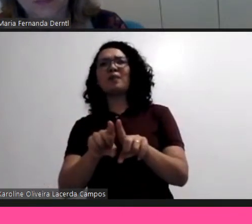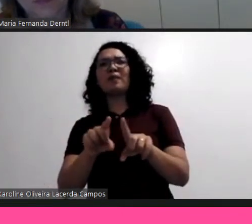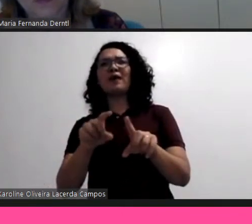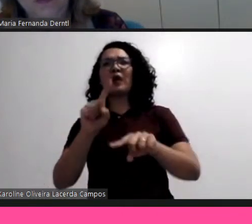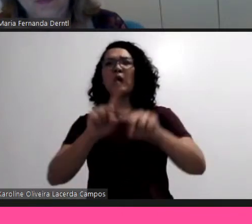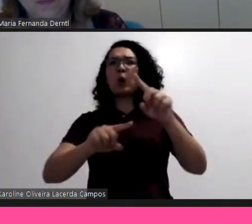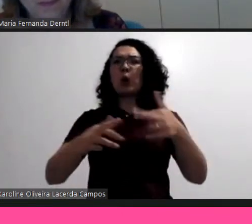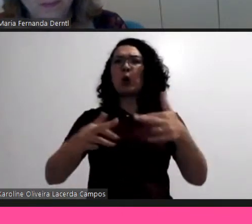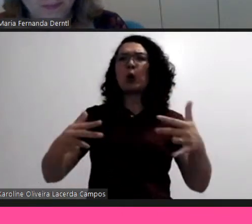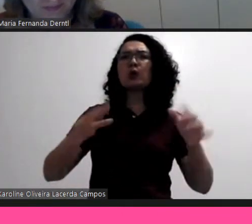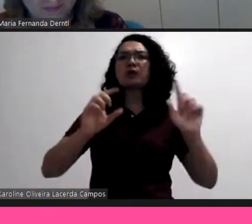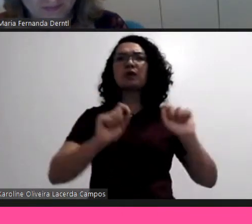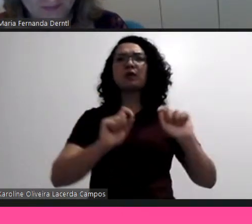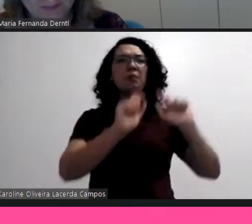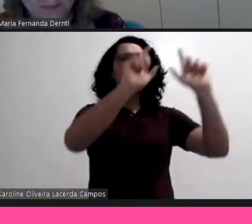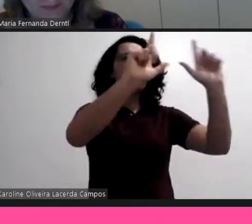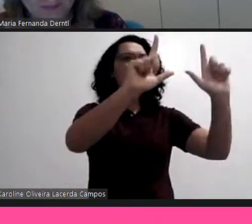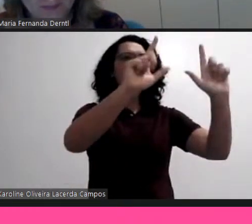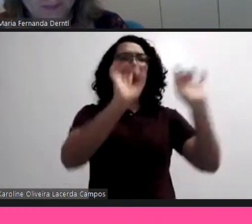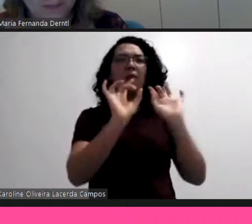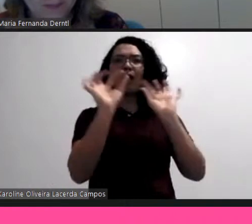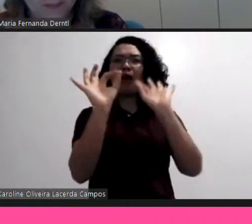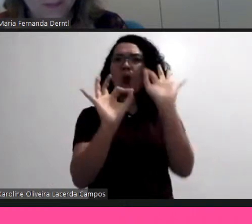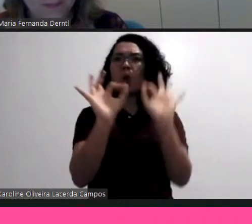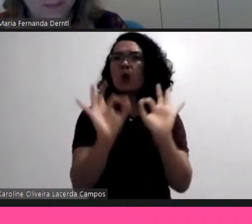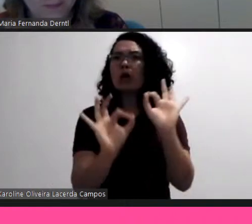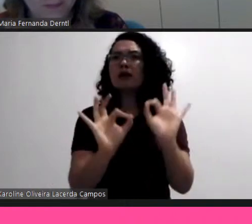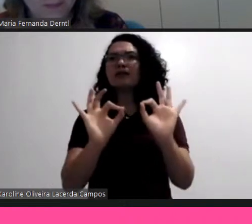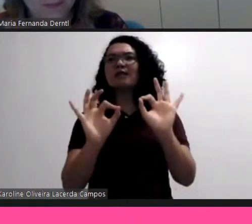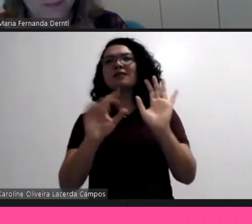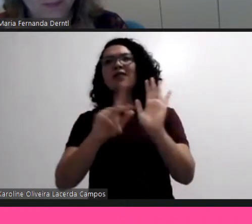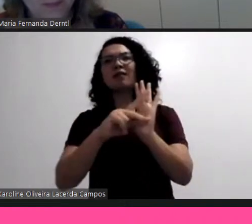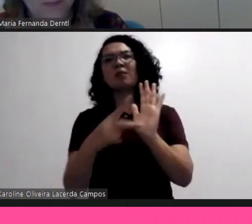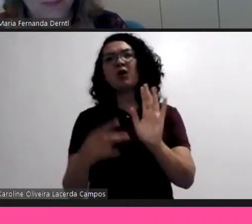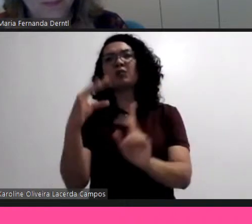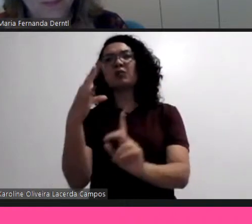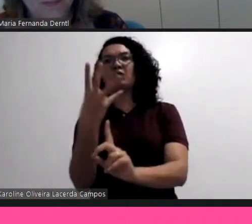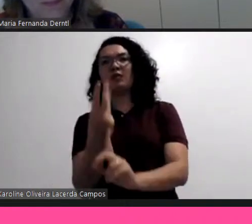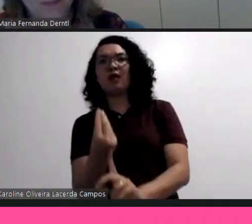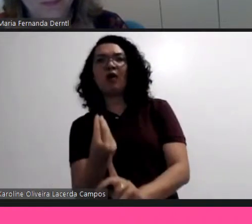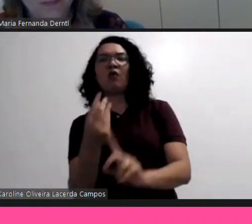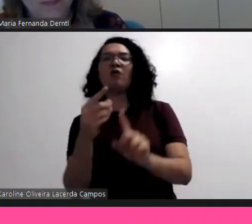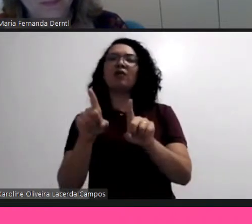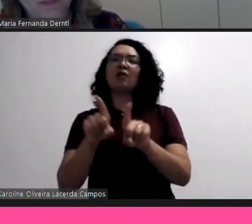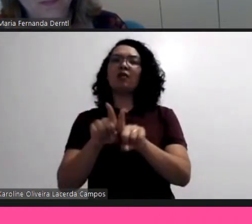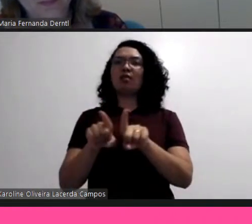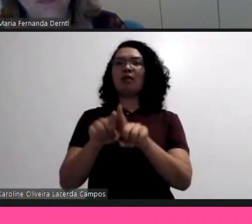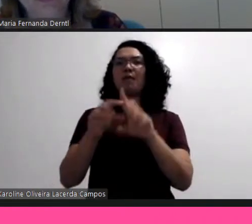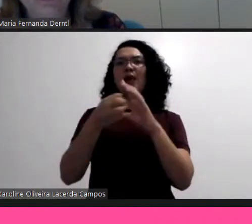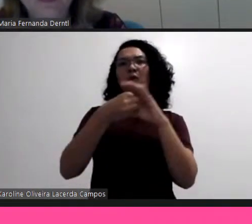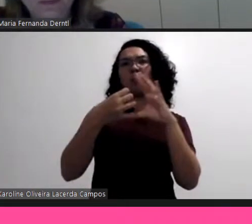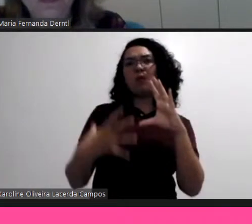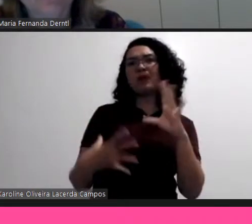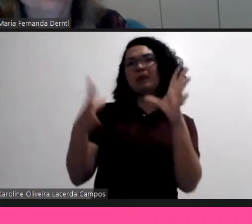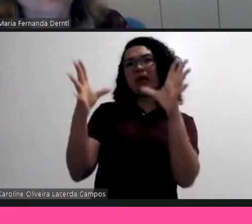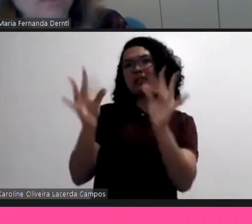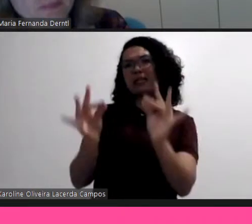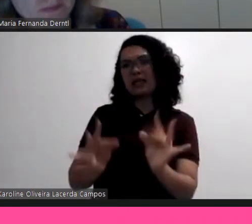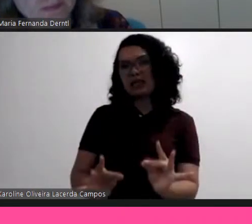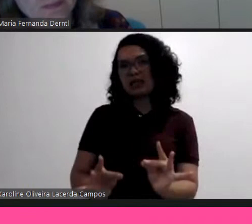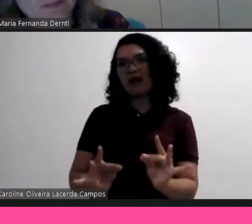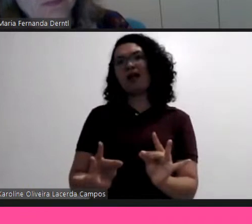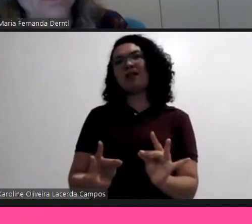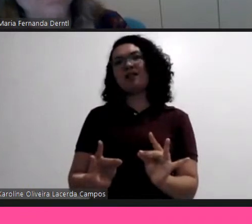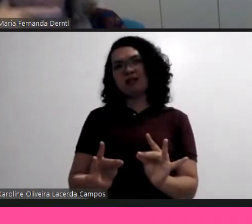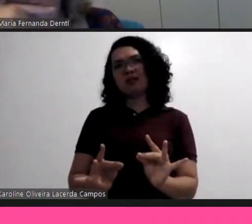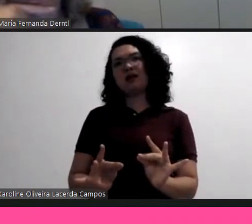in certain spatial aspects, I think on a more detailed scale, that the local traditions were incorporated